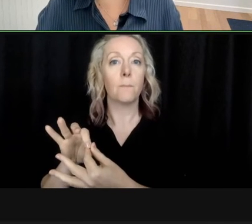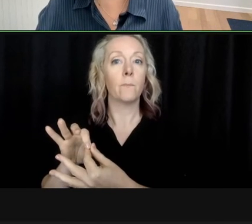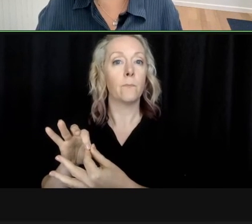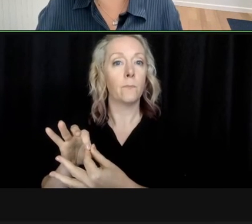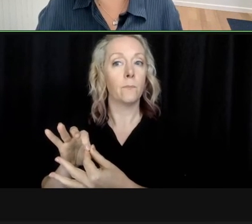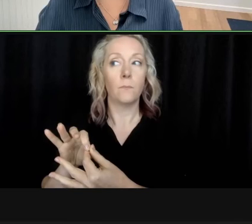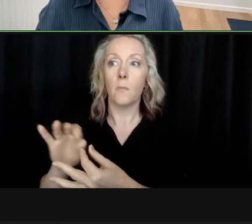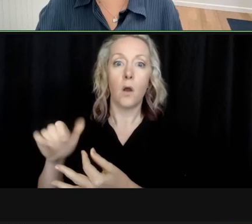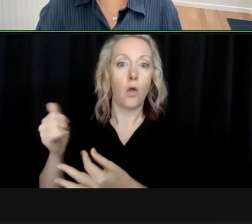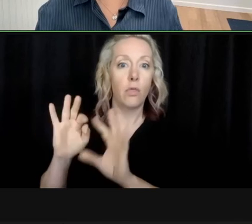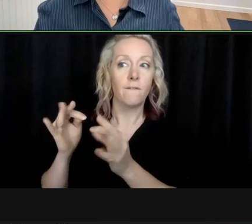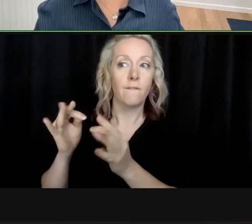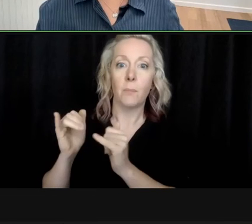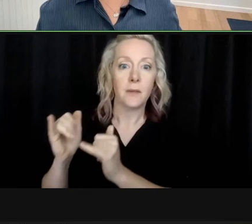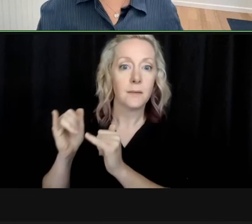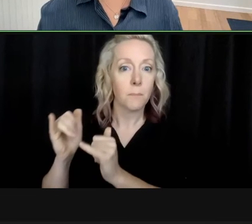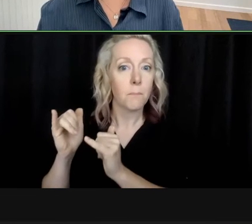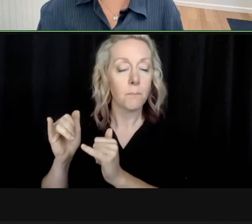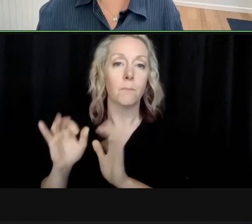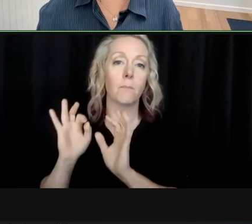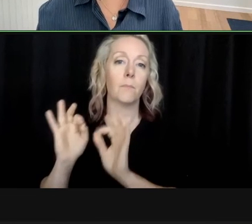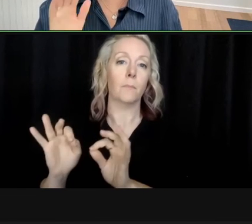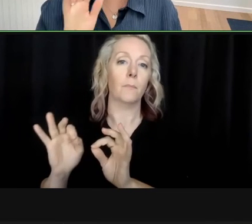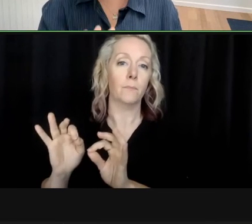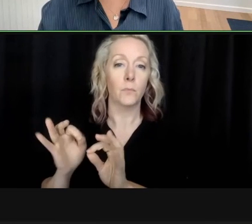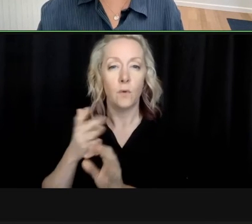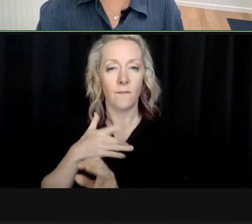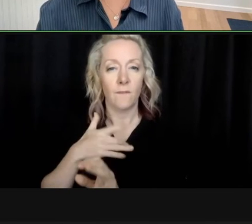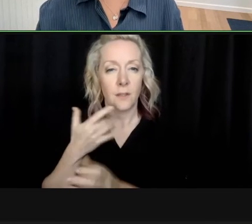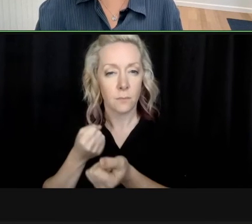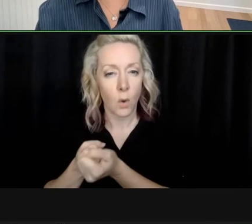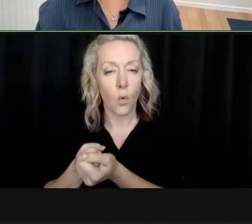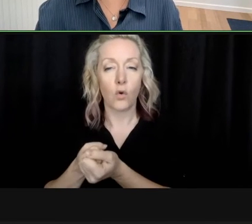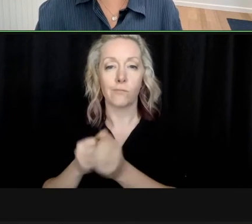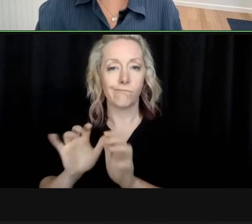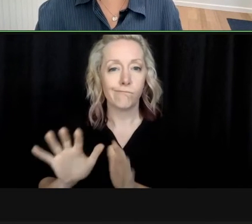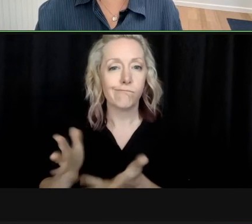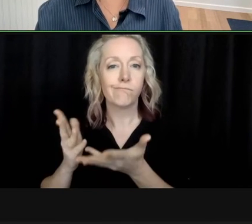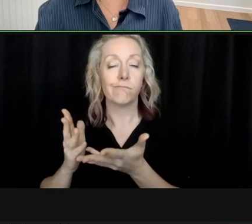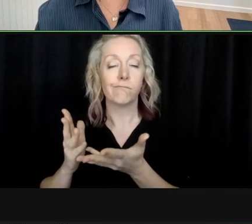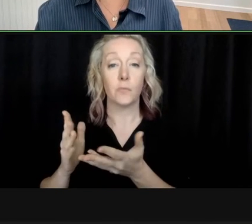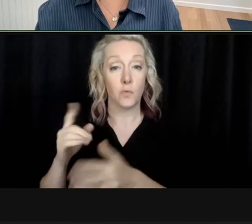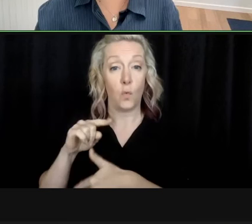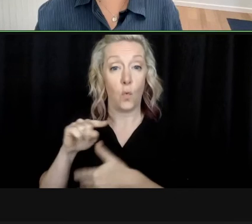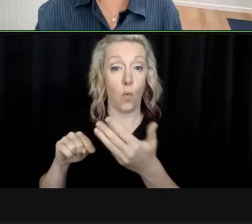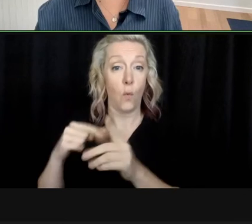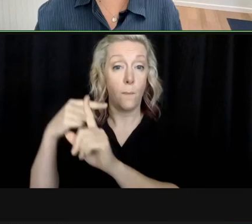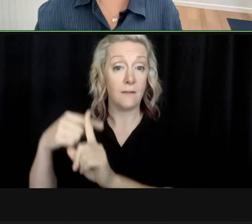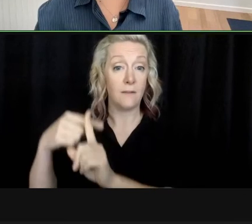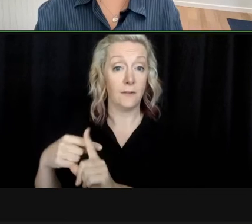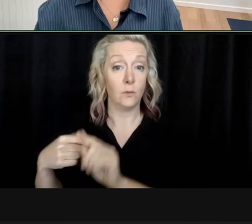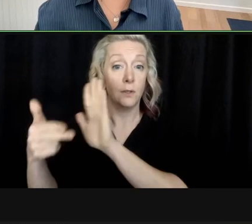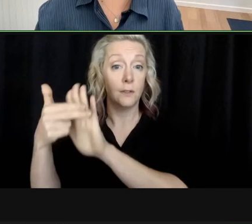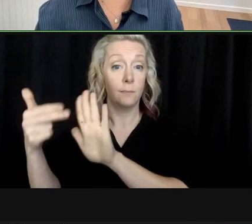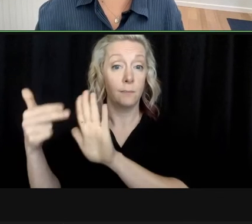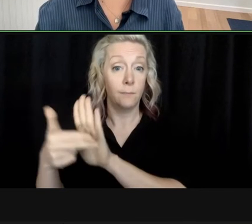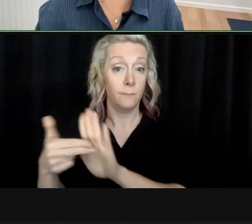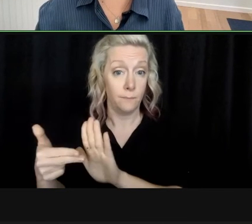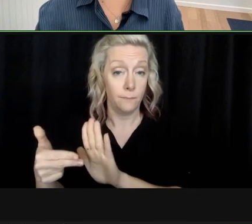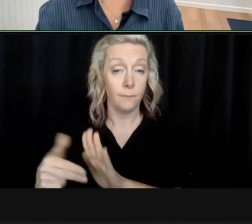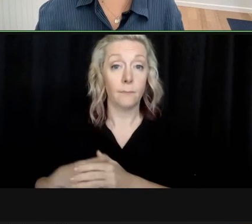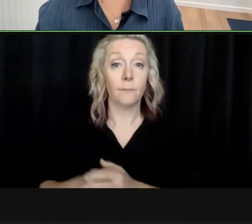with other children and other families that have similar needs and challenges. So those are all possibly really good things with a dual diagnosis.